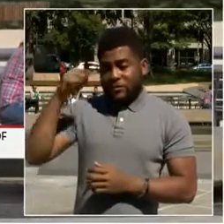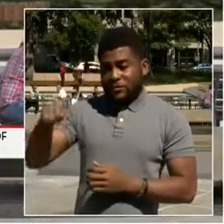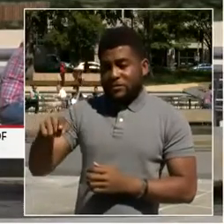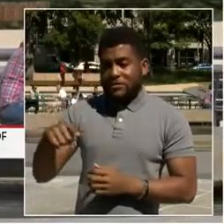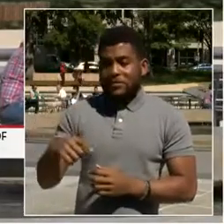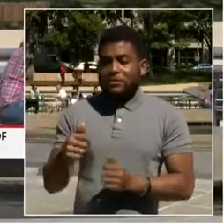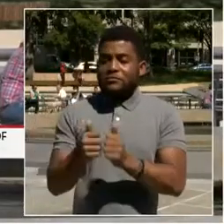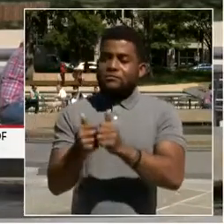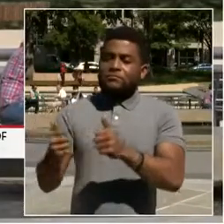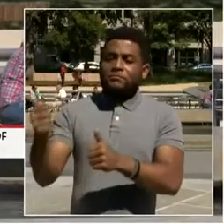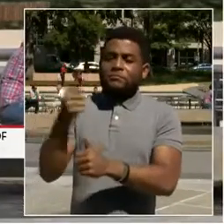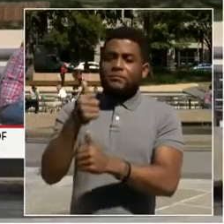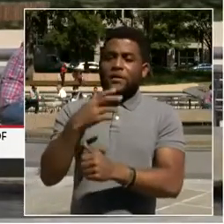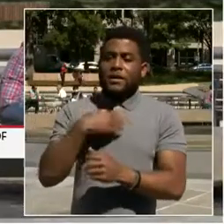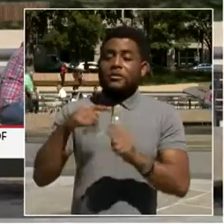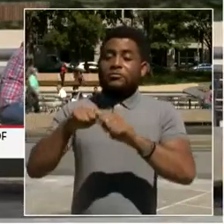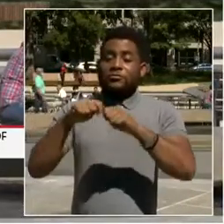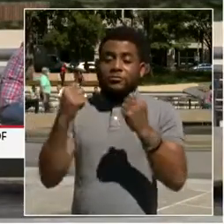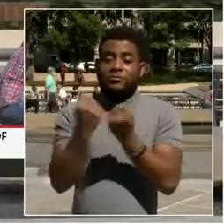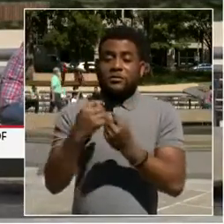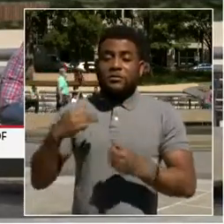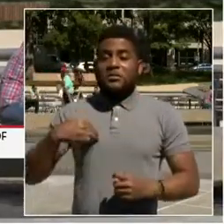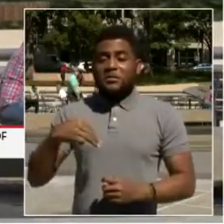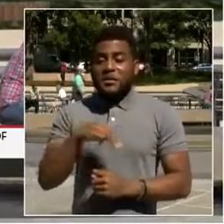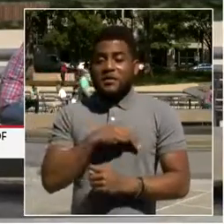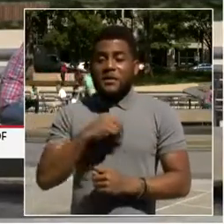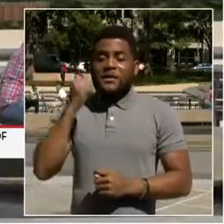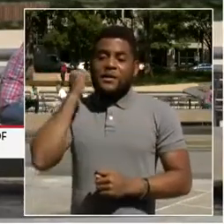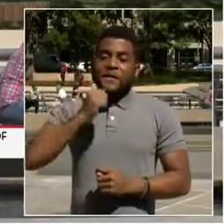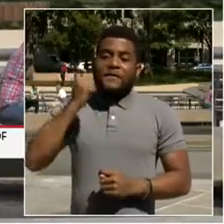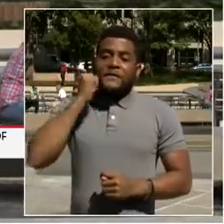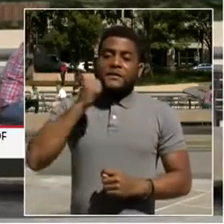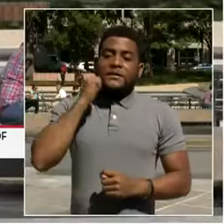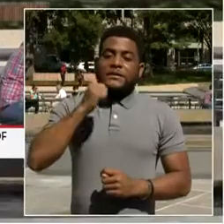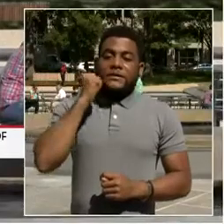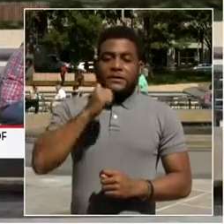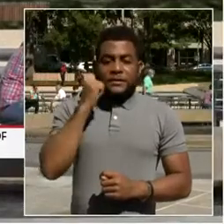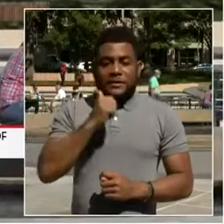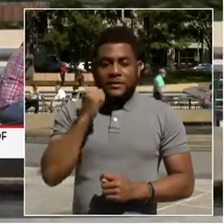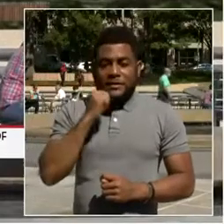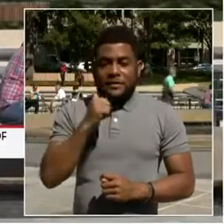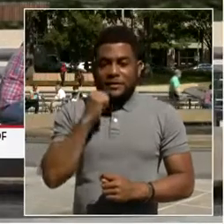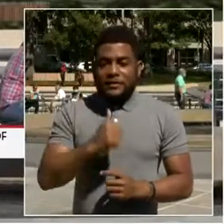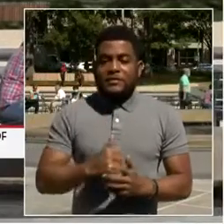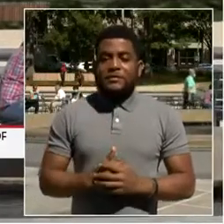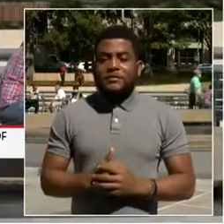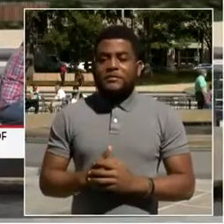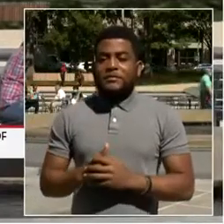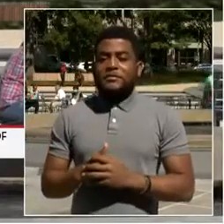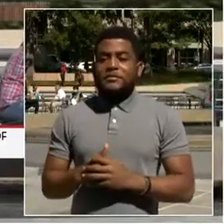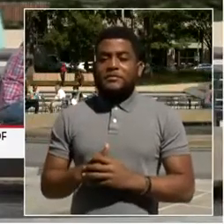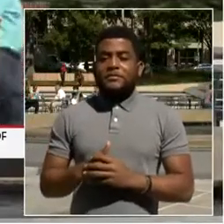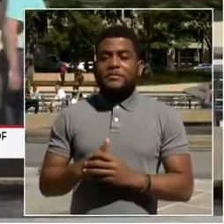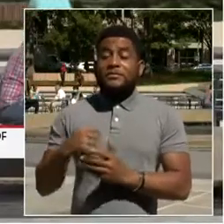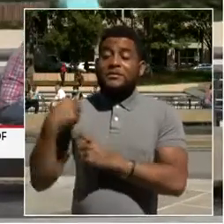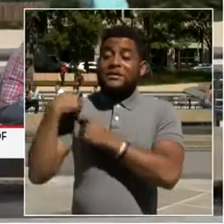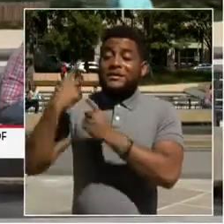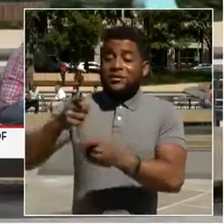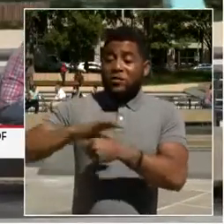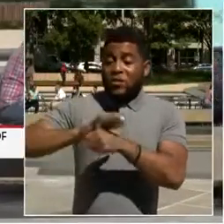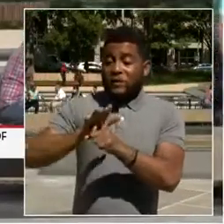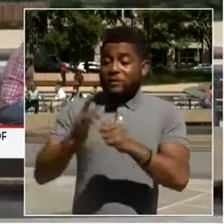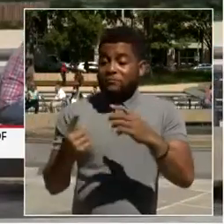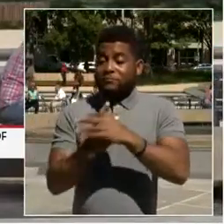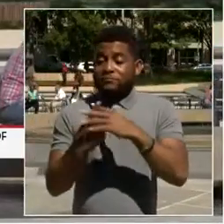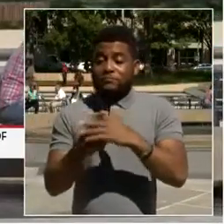officials and team members who every single day and for every single day throughout this pandemic have been showing up for